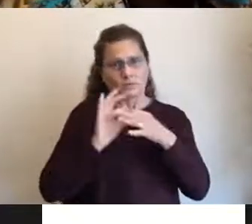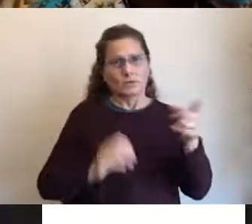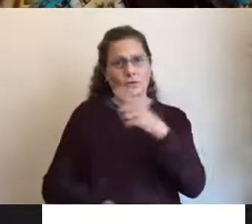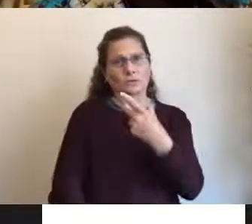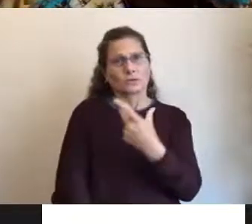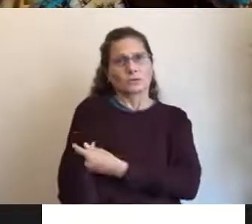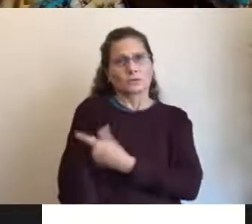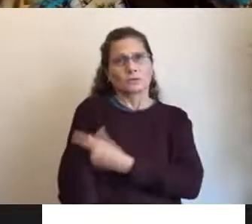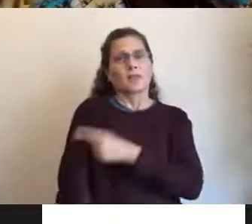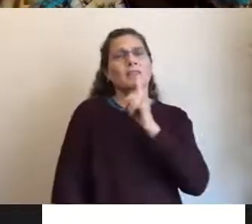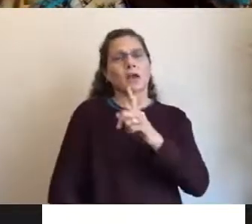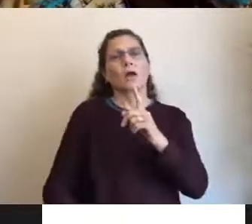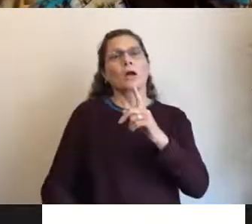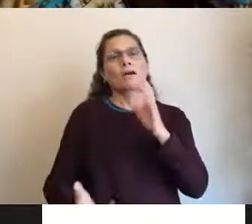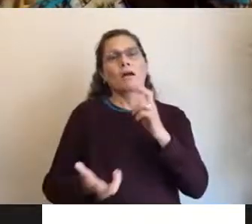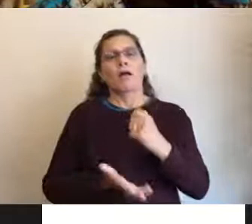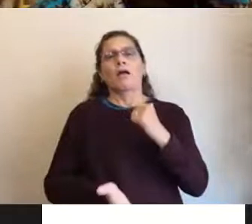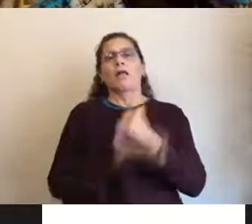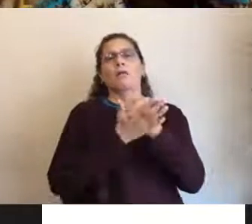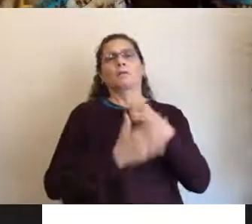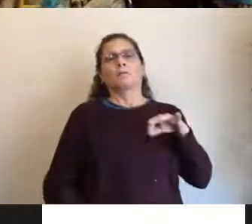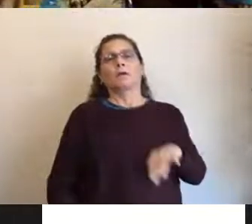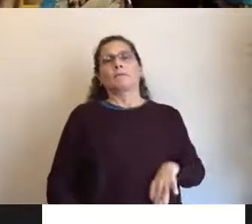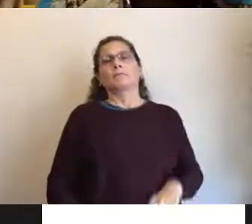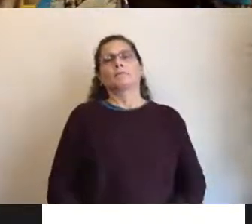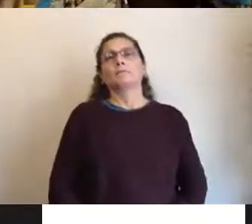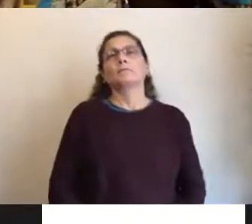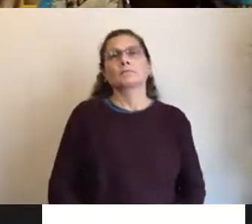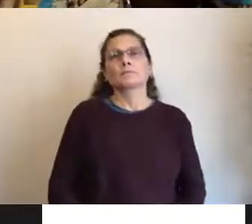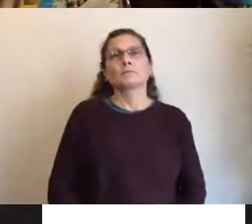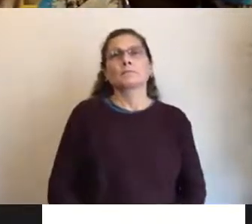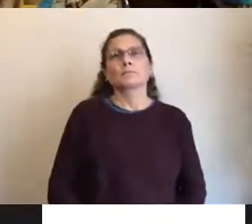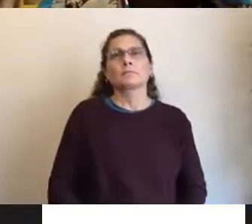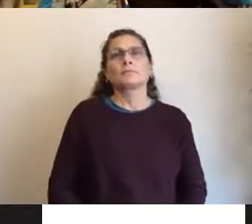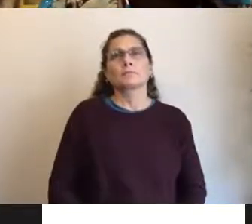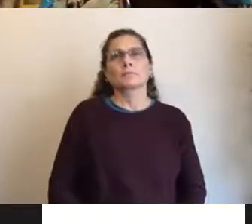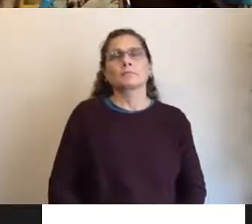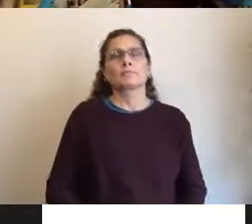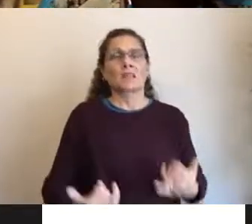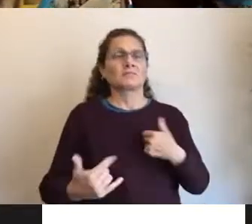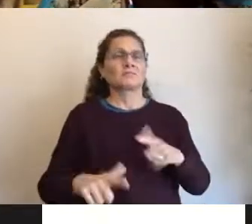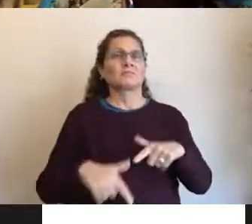battling COVID-19. And with that, I will transition it over to Darren.